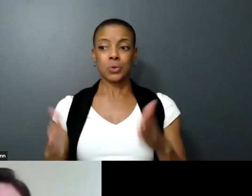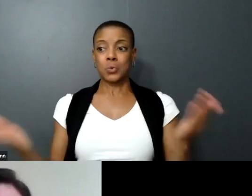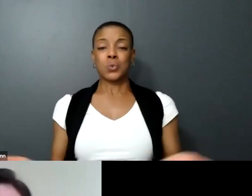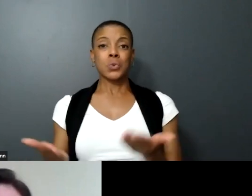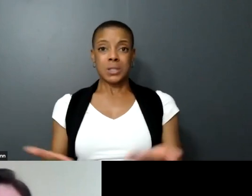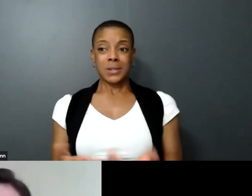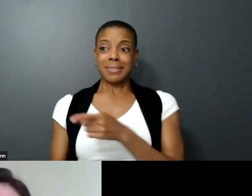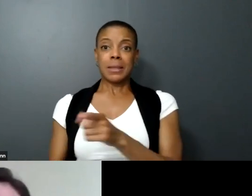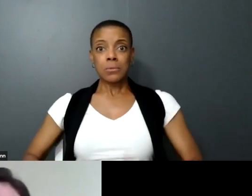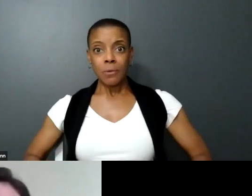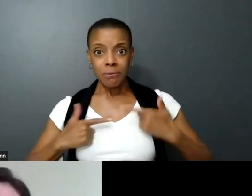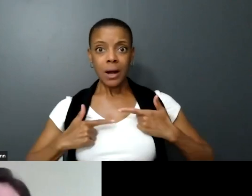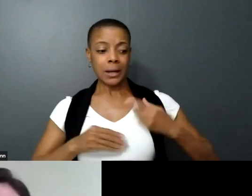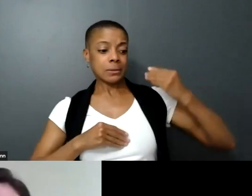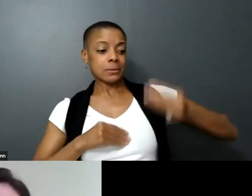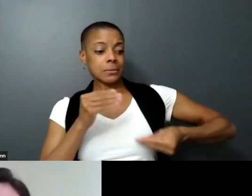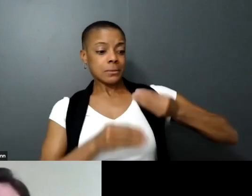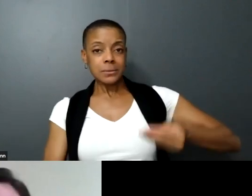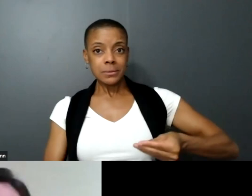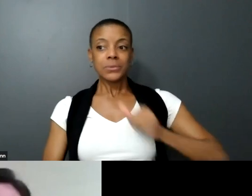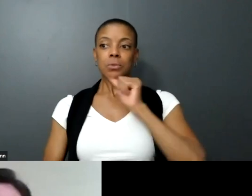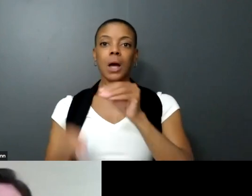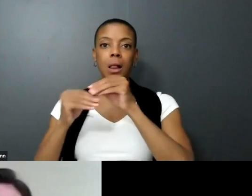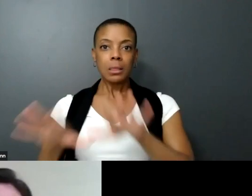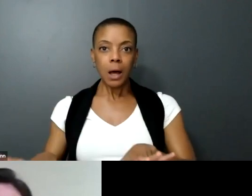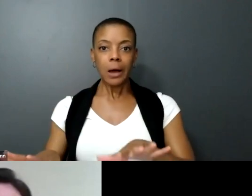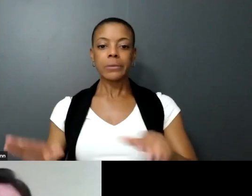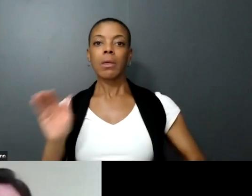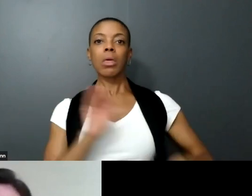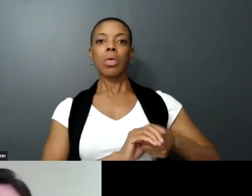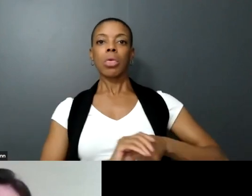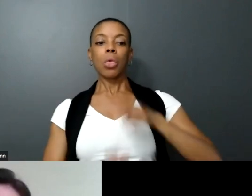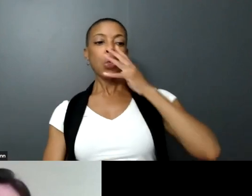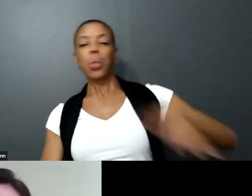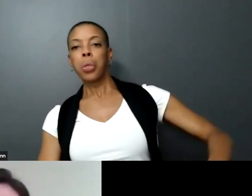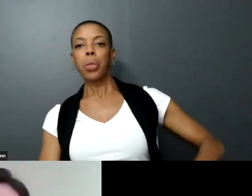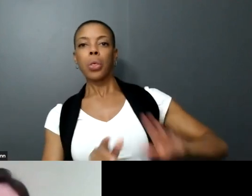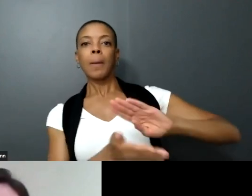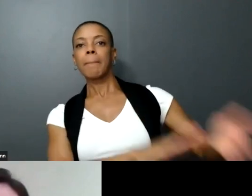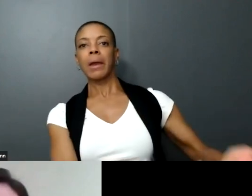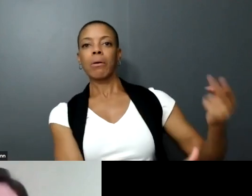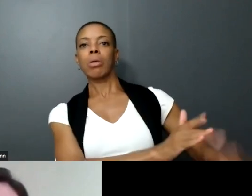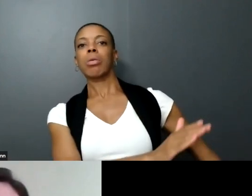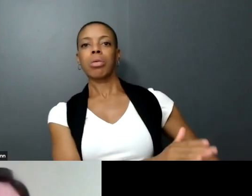another generation and are not lost, hidden, and buried on some distant school ground.